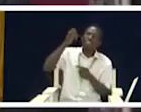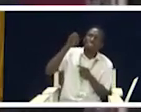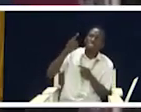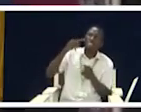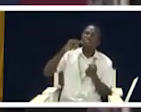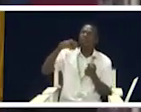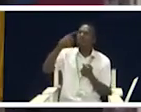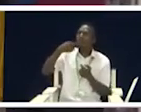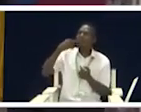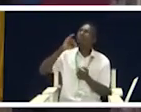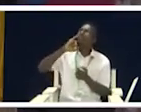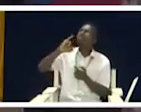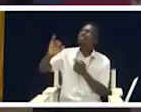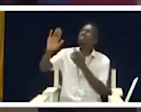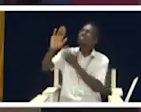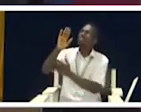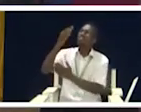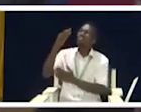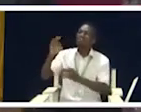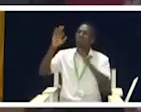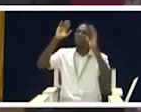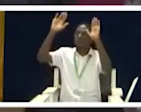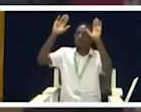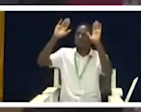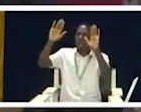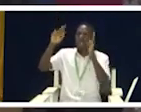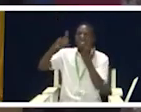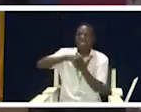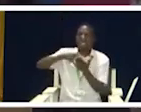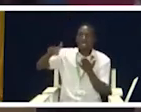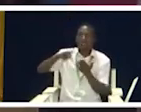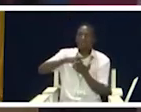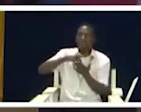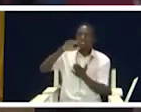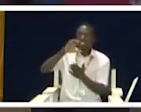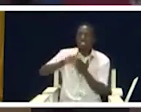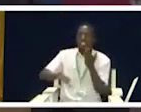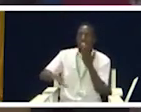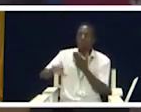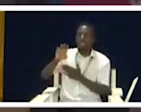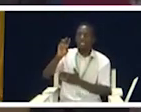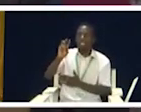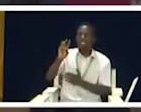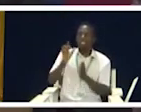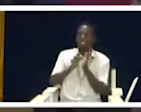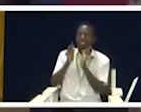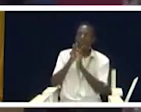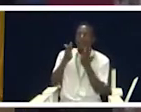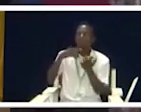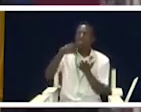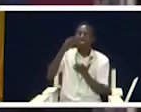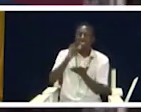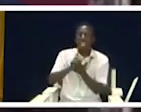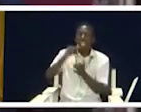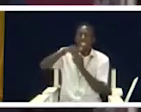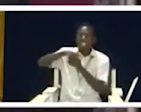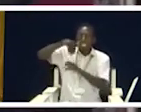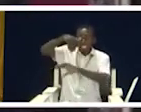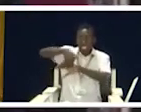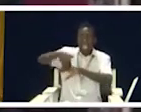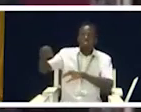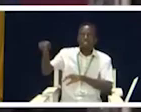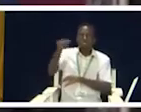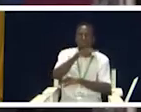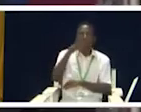Psalm 36 verse 9b, Psalm 36 verse 9b, the Bible said that in thy light we shall see light. The God of wonders is the one